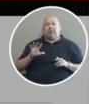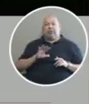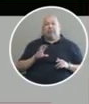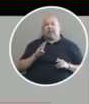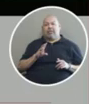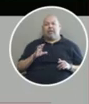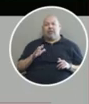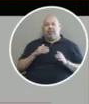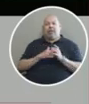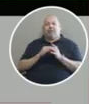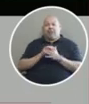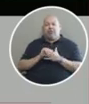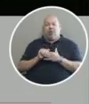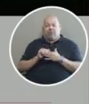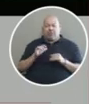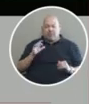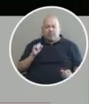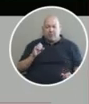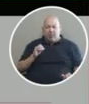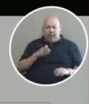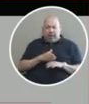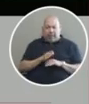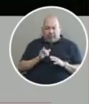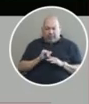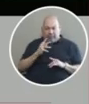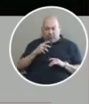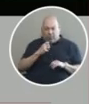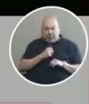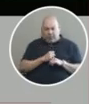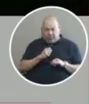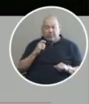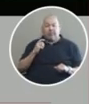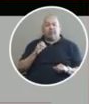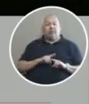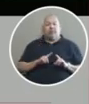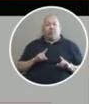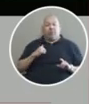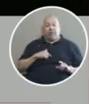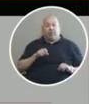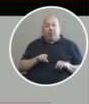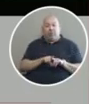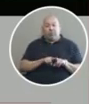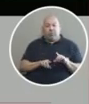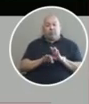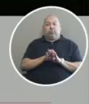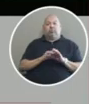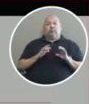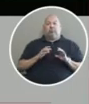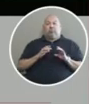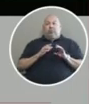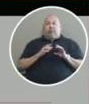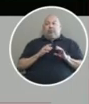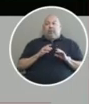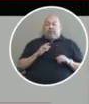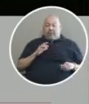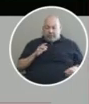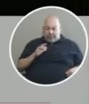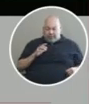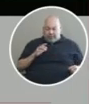around $600,000 after this 4-year term. However, we could also choose to participate in